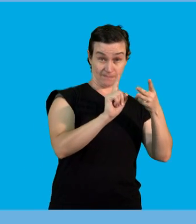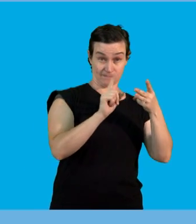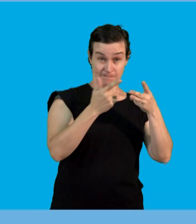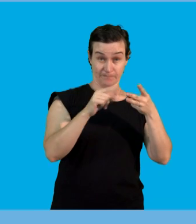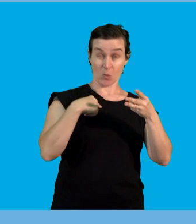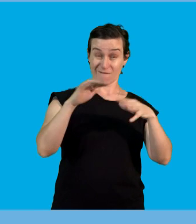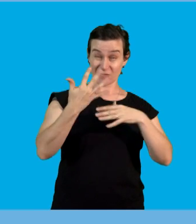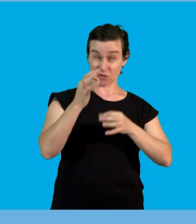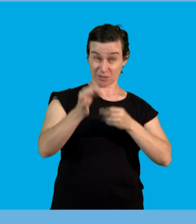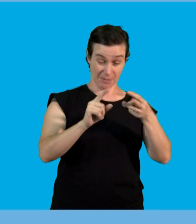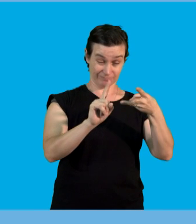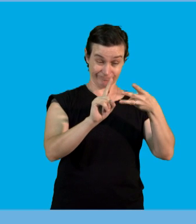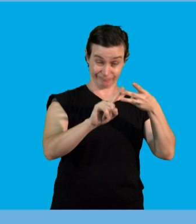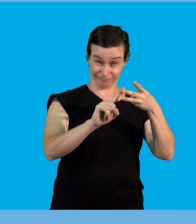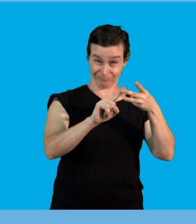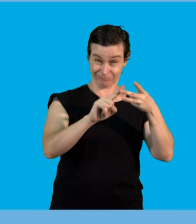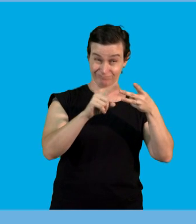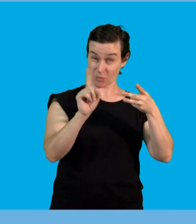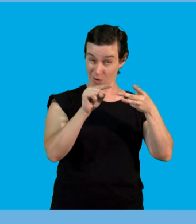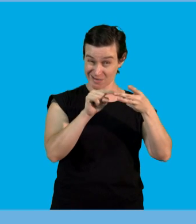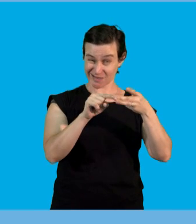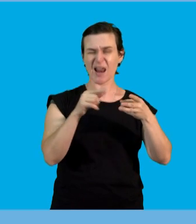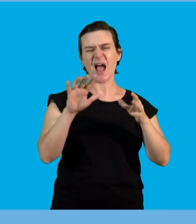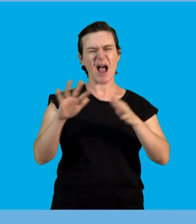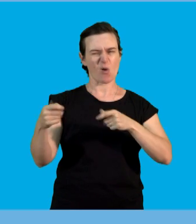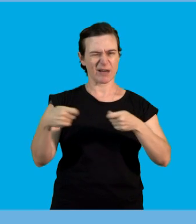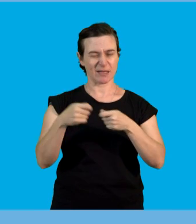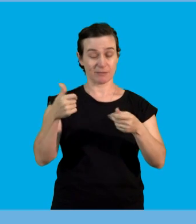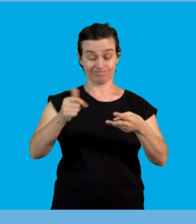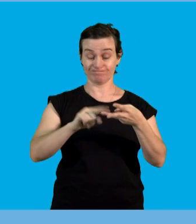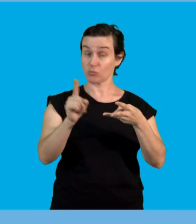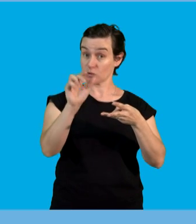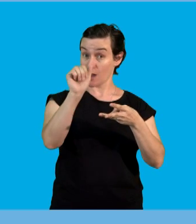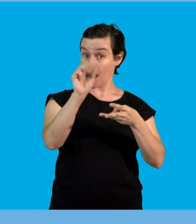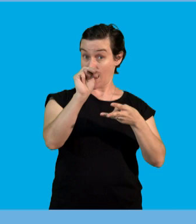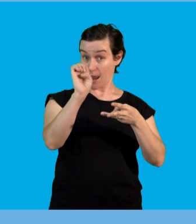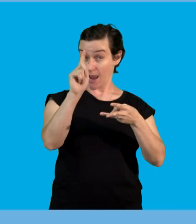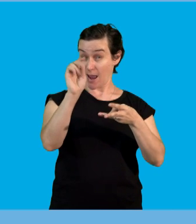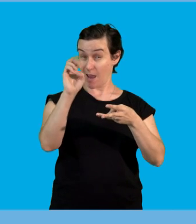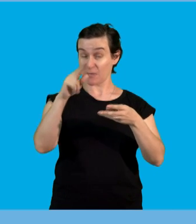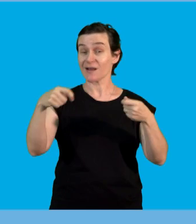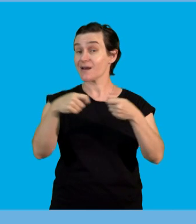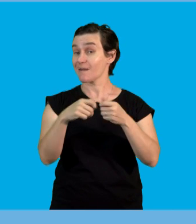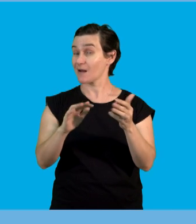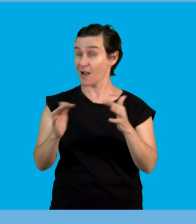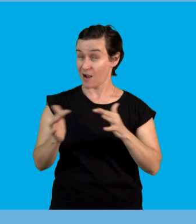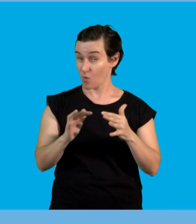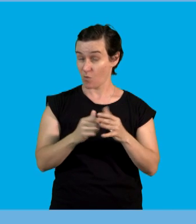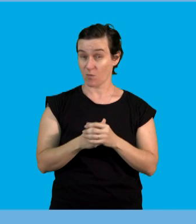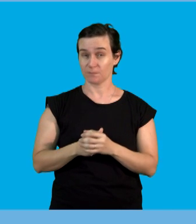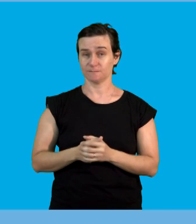be connected in a circuit? And we need to explain. The instrument mentioned above is our ammeter.